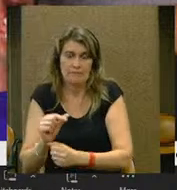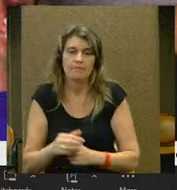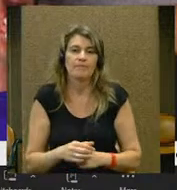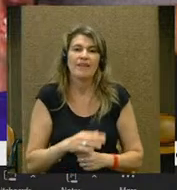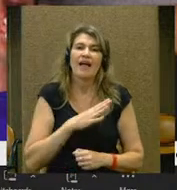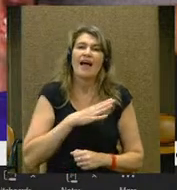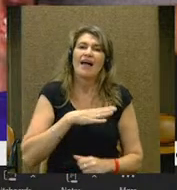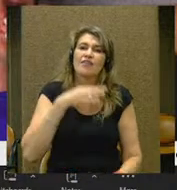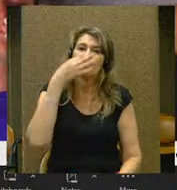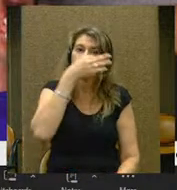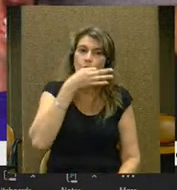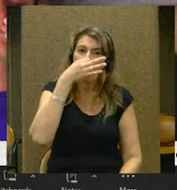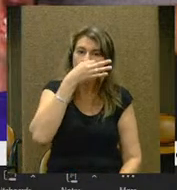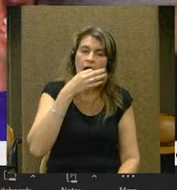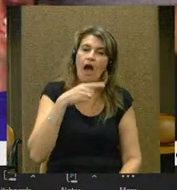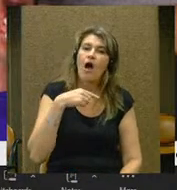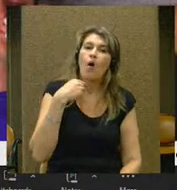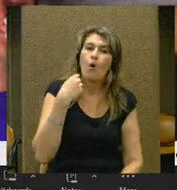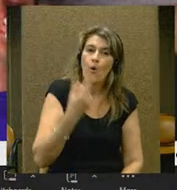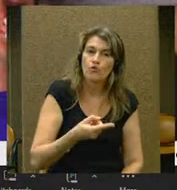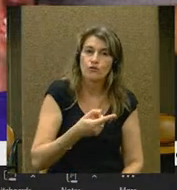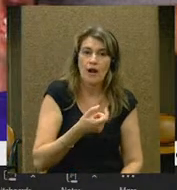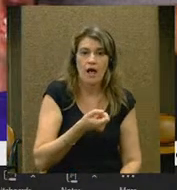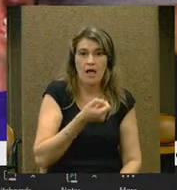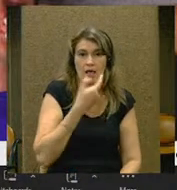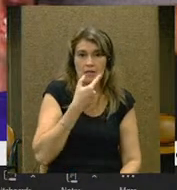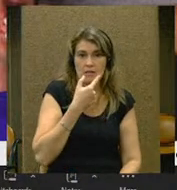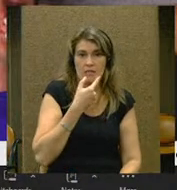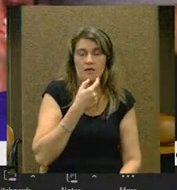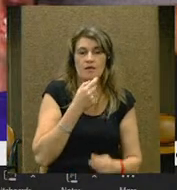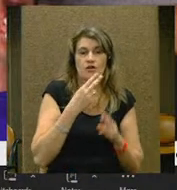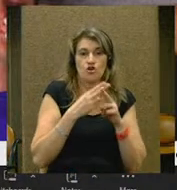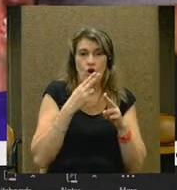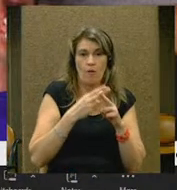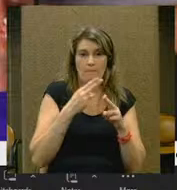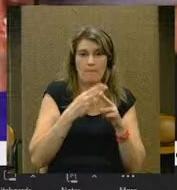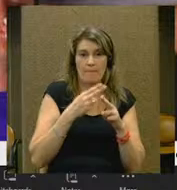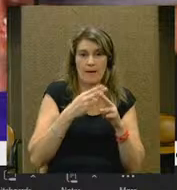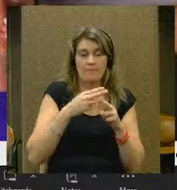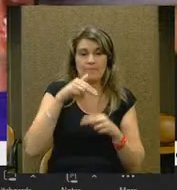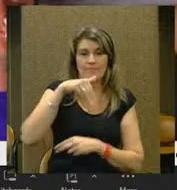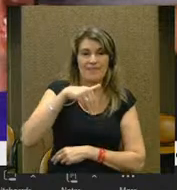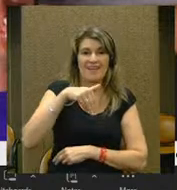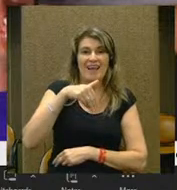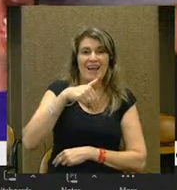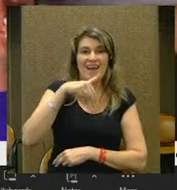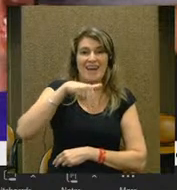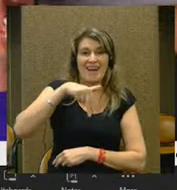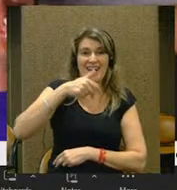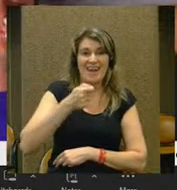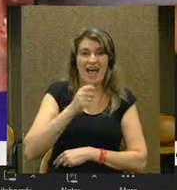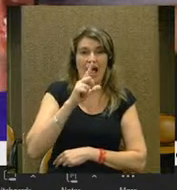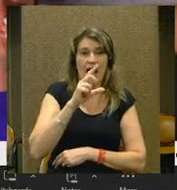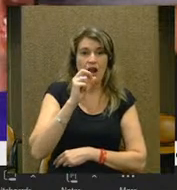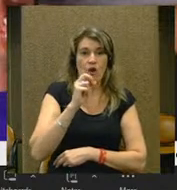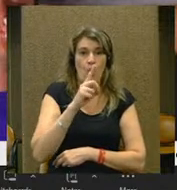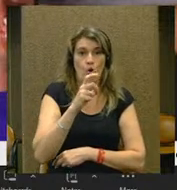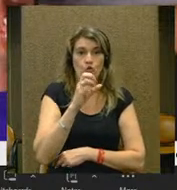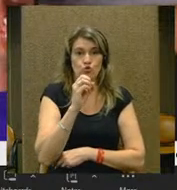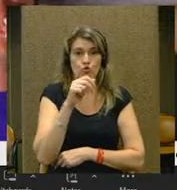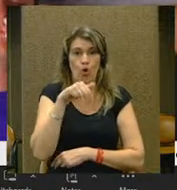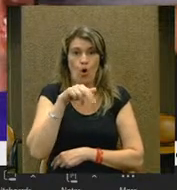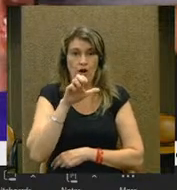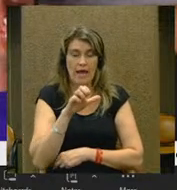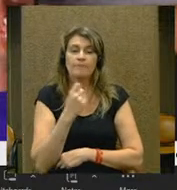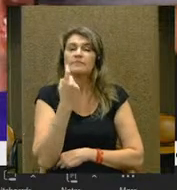is Narcan, which is a nasal spray. And this works quite well. And so one of the things that we've seen,